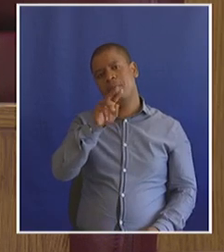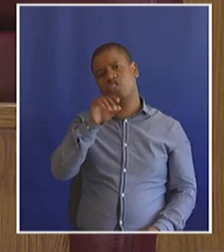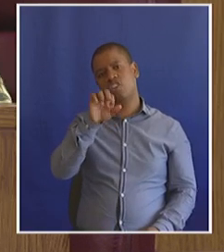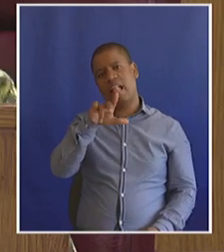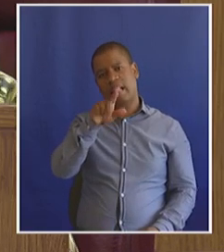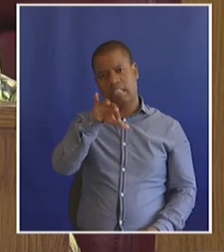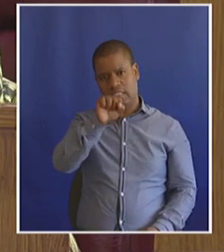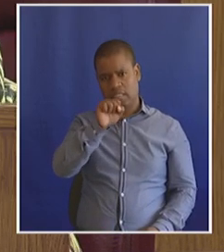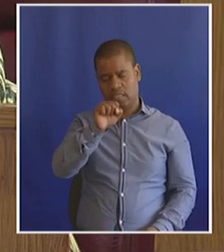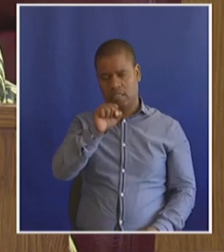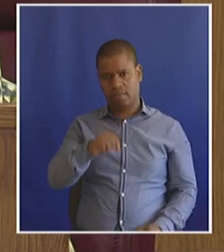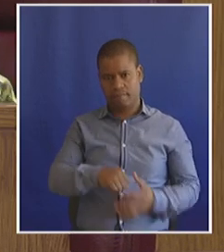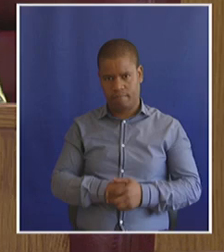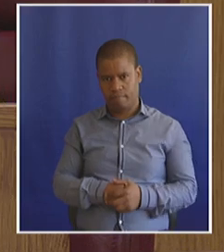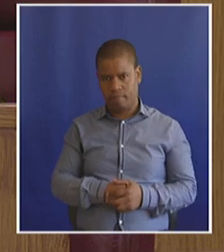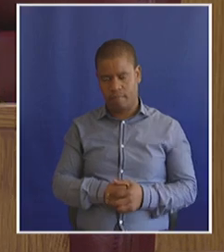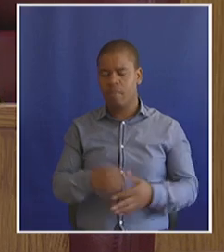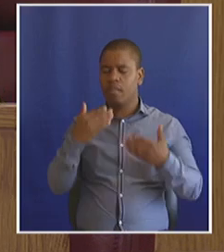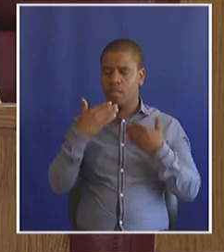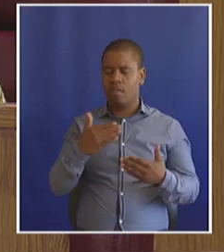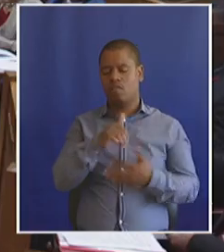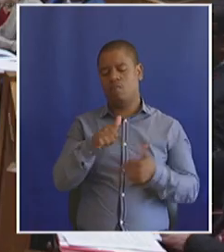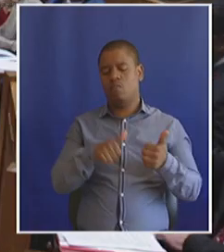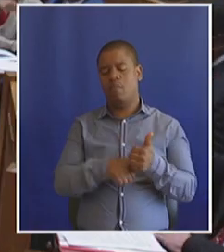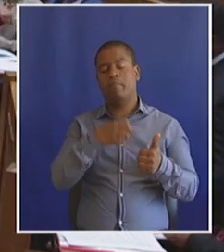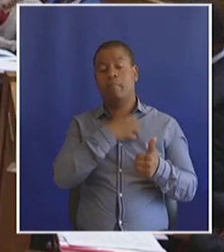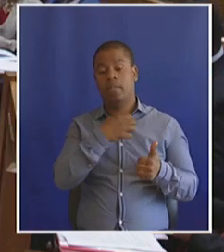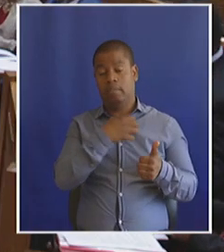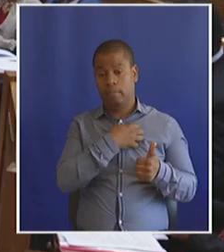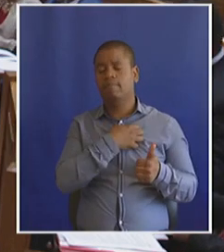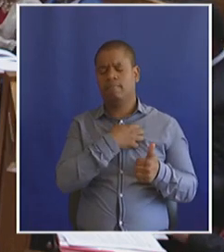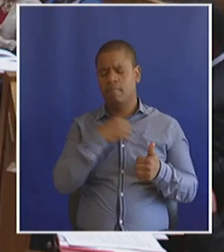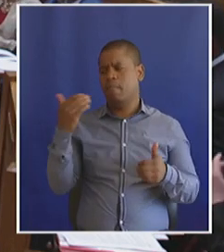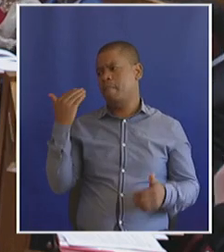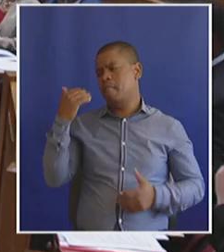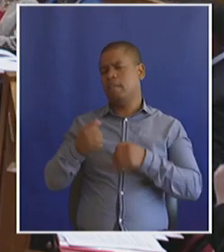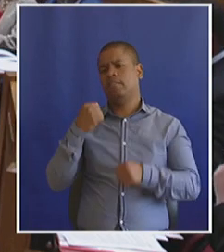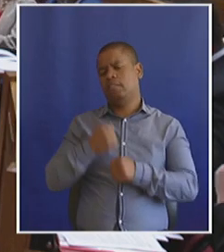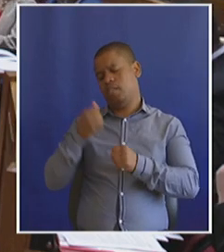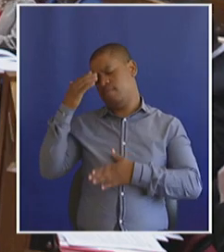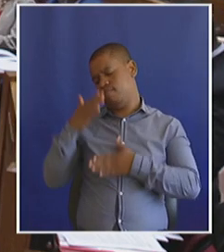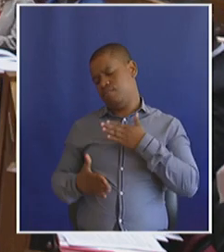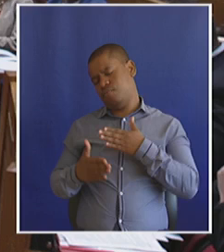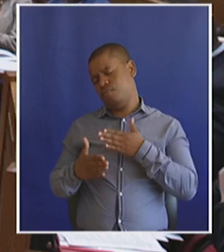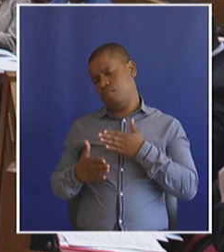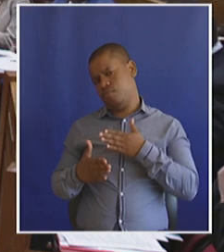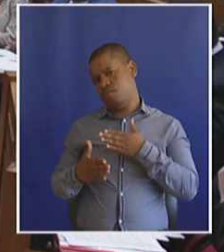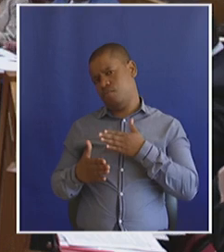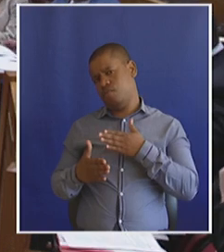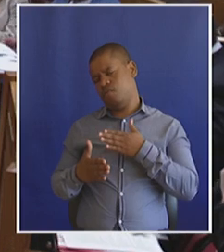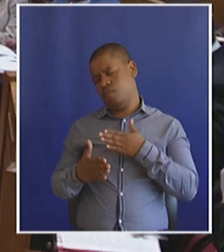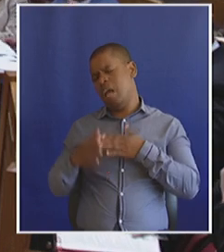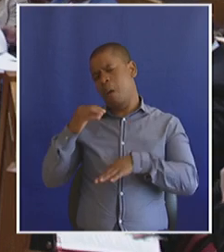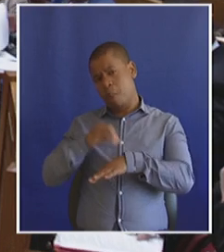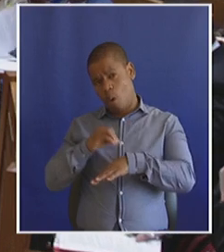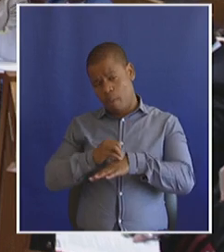Honorable House Chairperson. Thank you, Honorable Deputy Minister. Deputy Minister, at the end of last year, it was admitted that the smuggling problem in